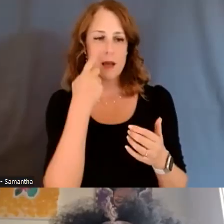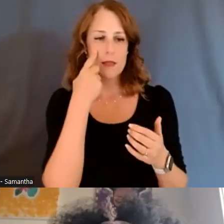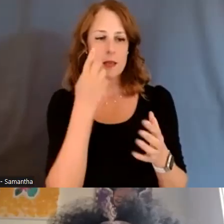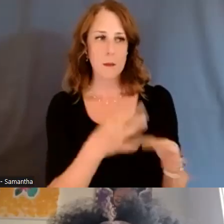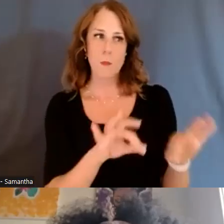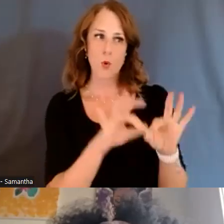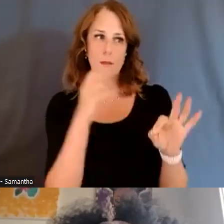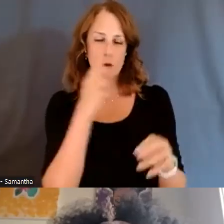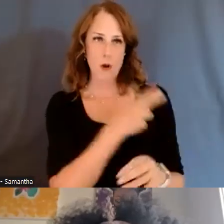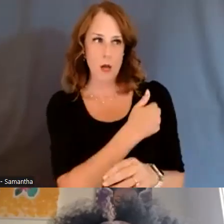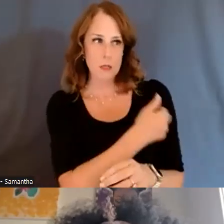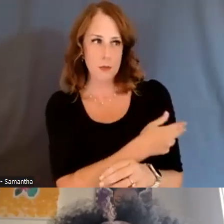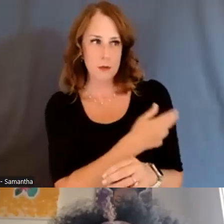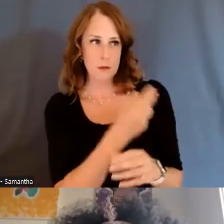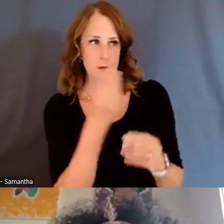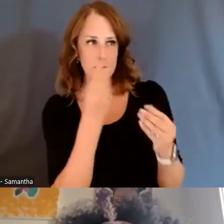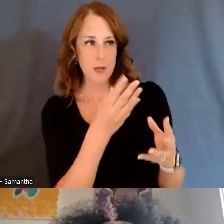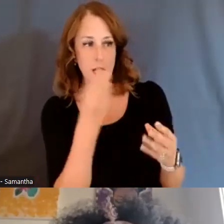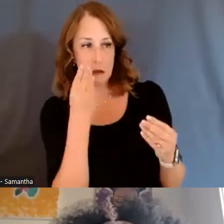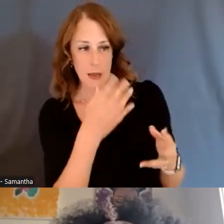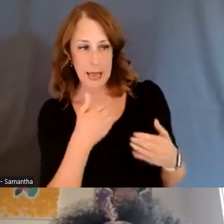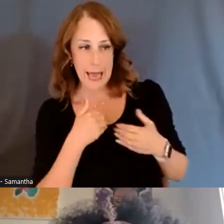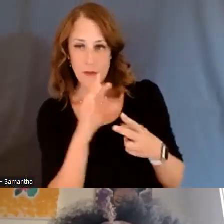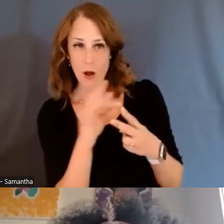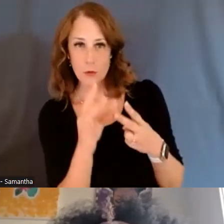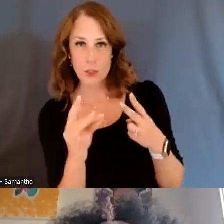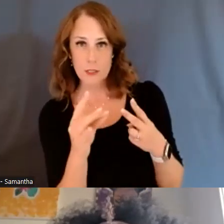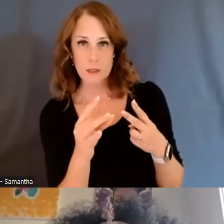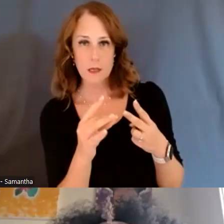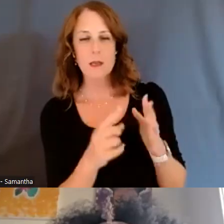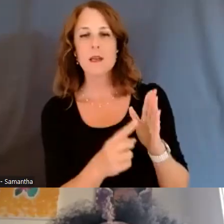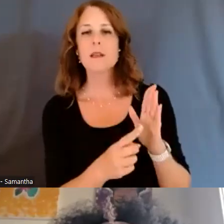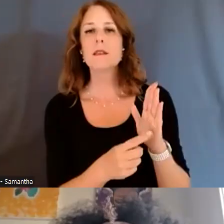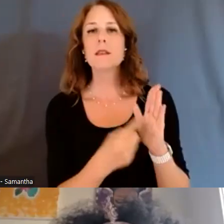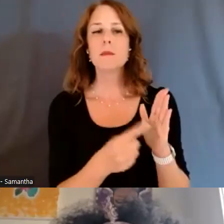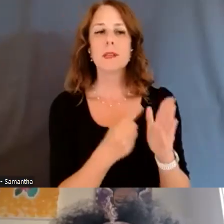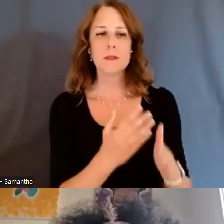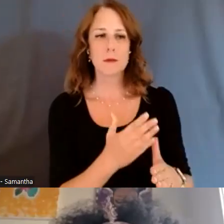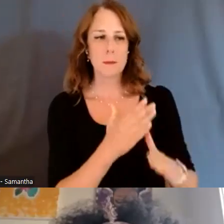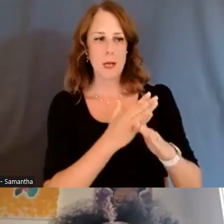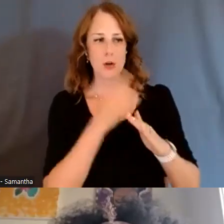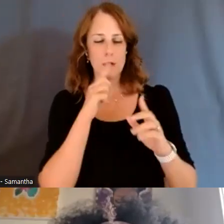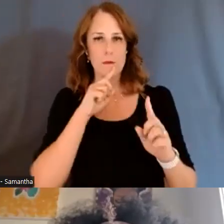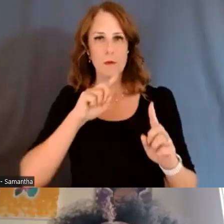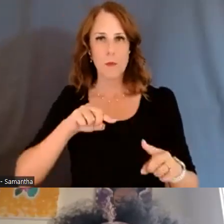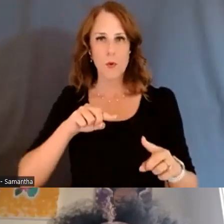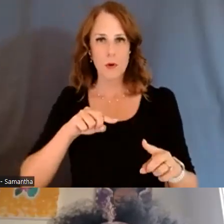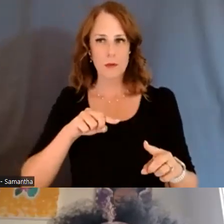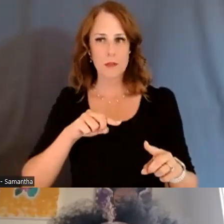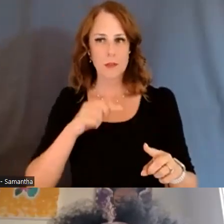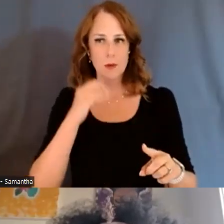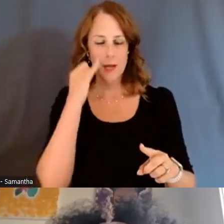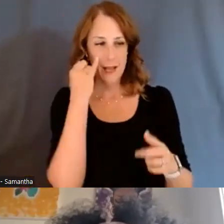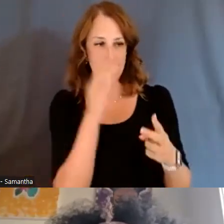hospital setting just to give people that option, because I think that there is sometimes a barrier to report. So if that option is on